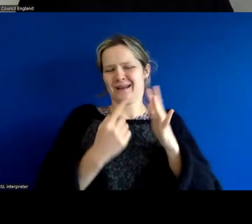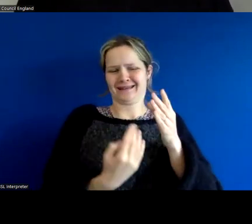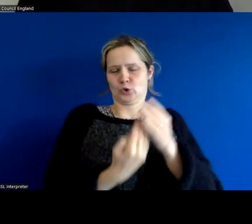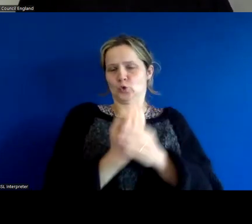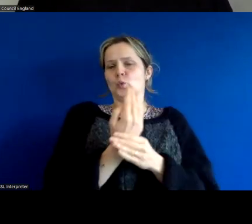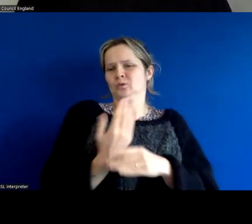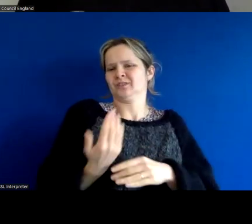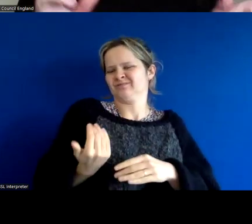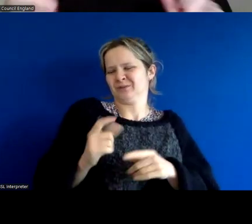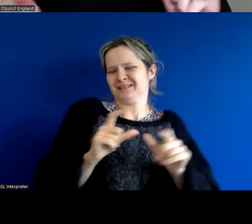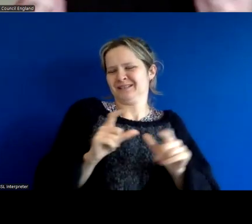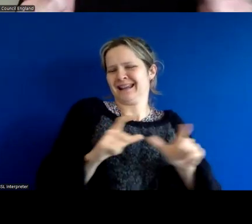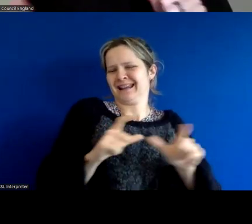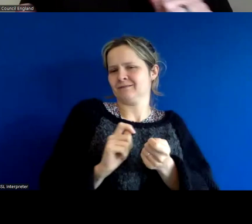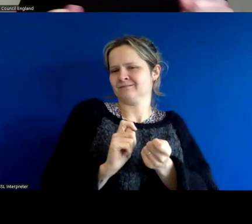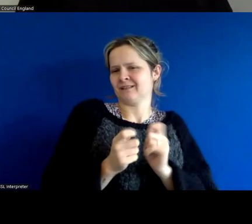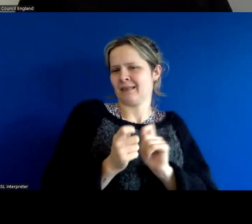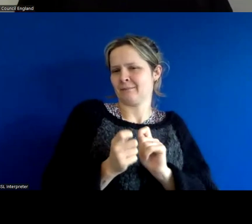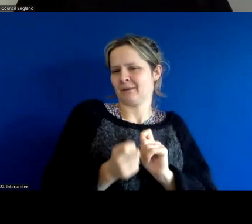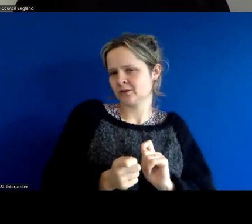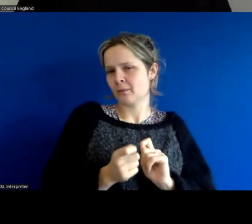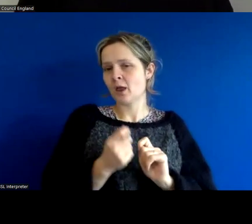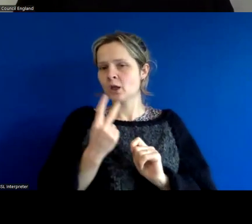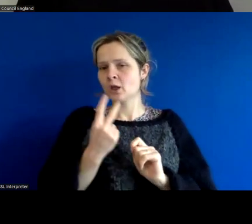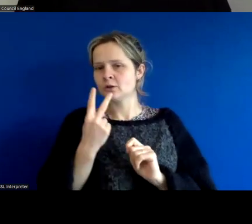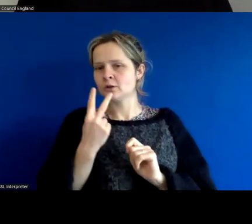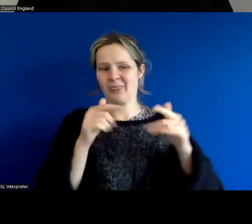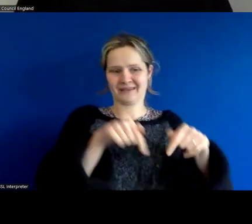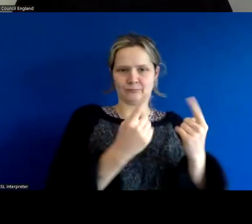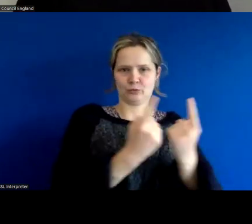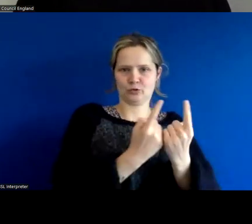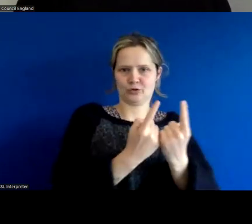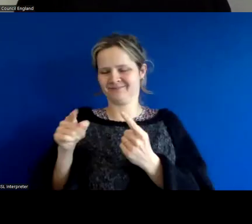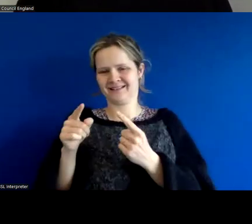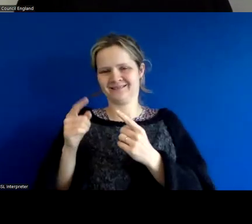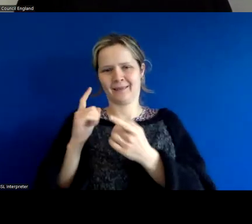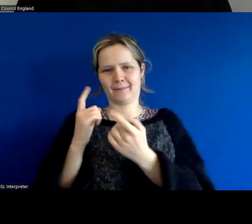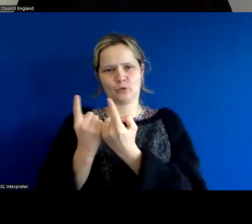So the two kind of products are shifting at the same time at the moment. So